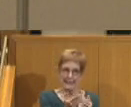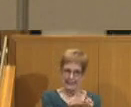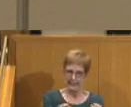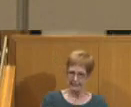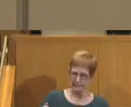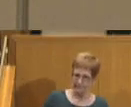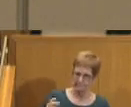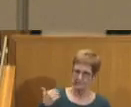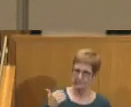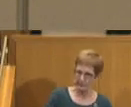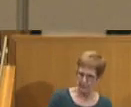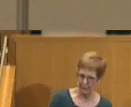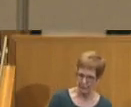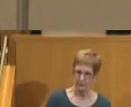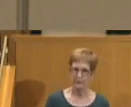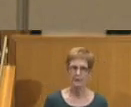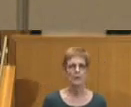me.